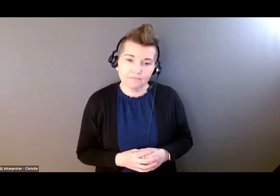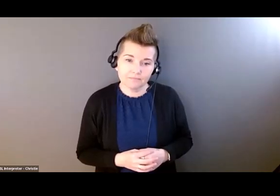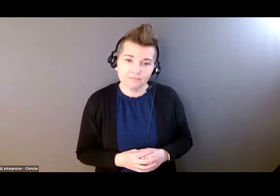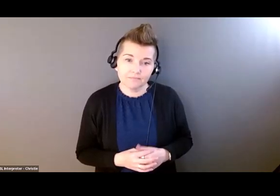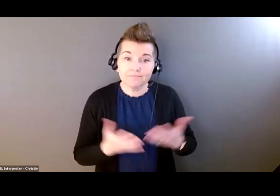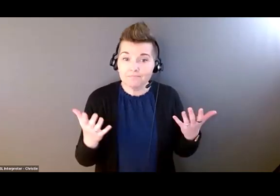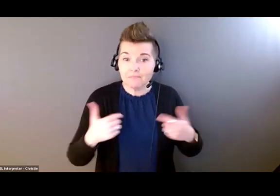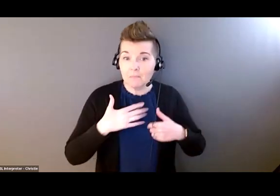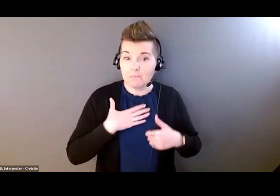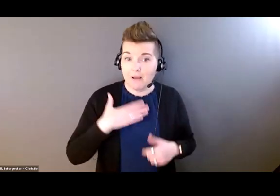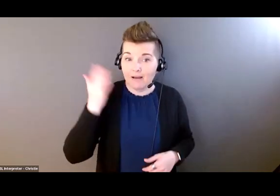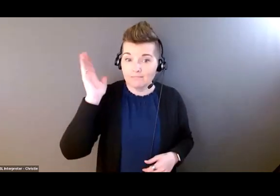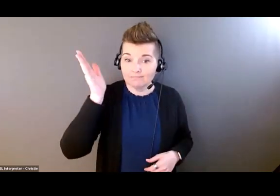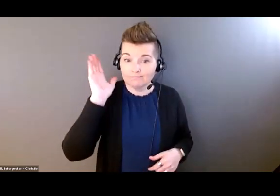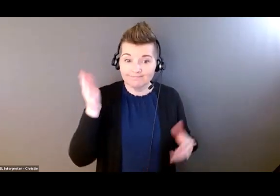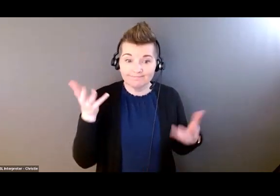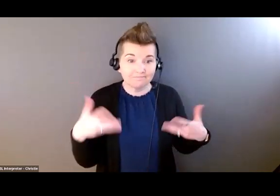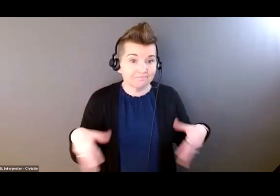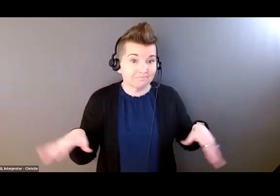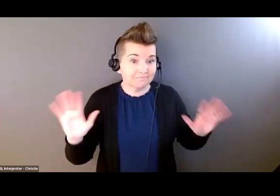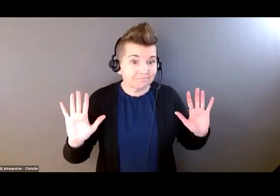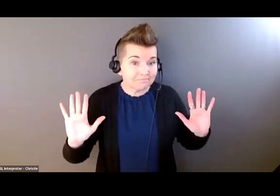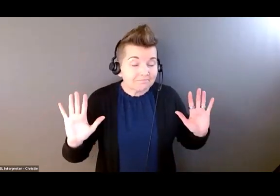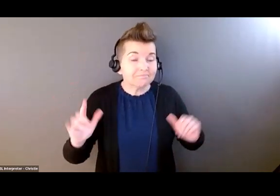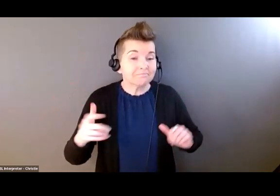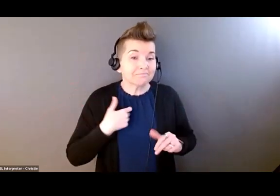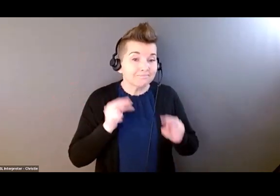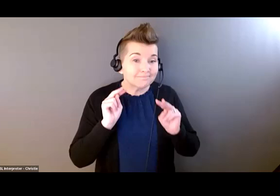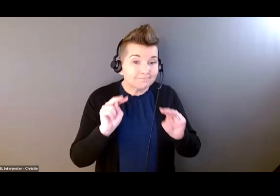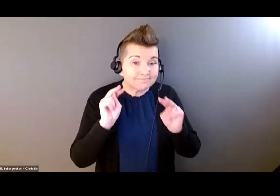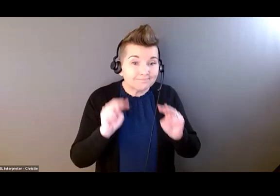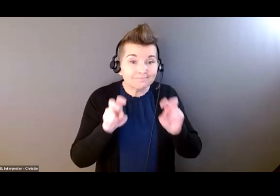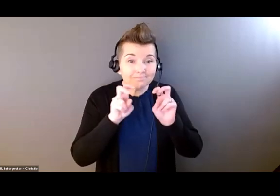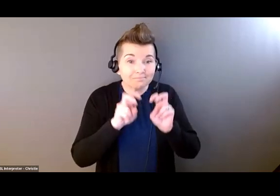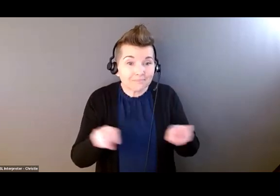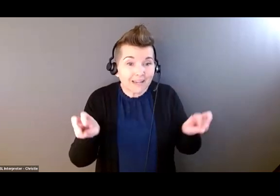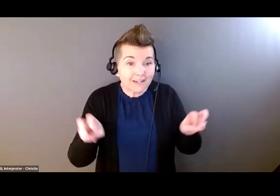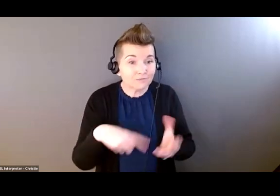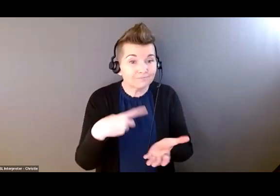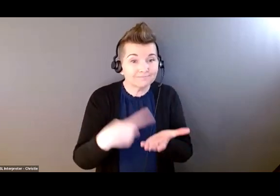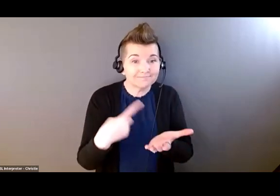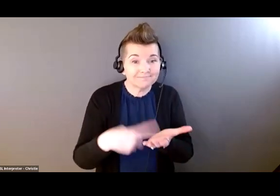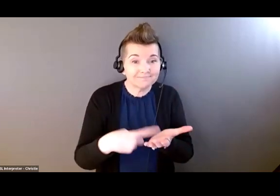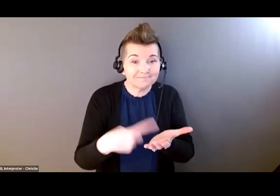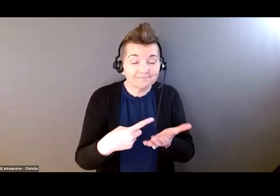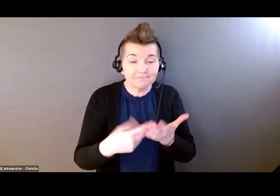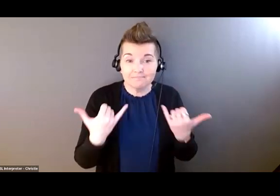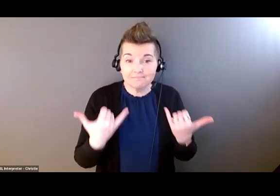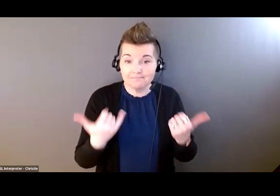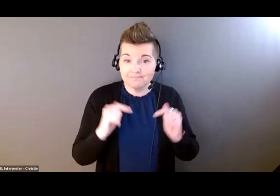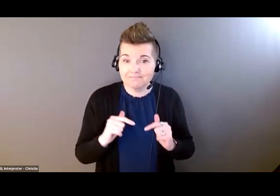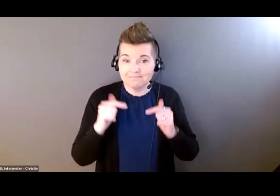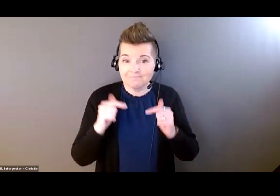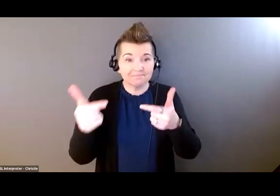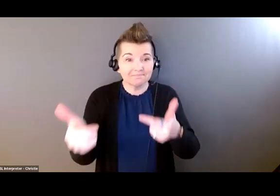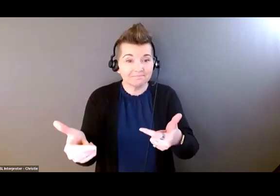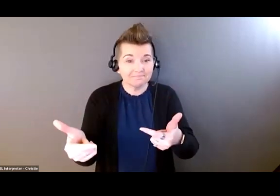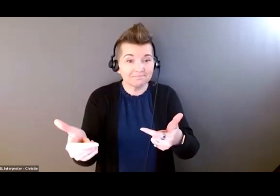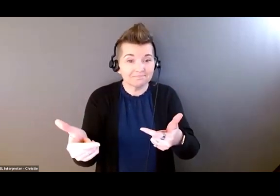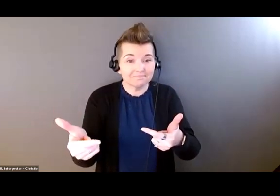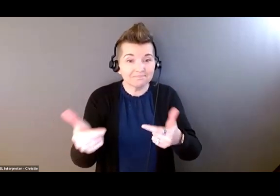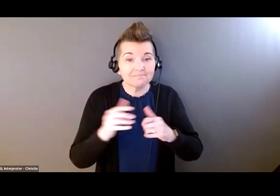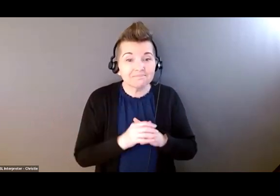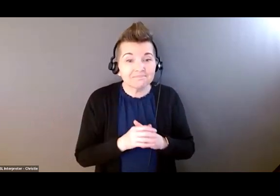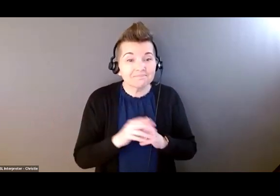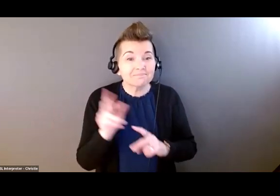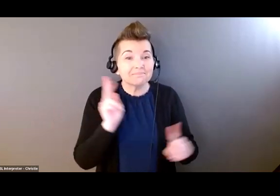are, meet them where they are. That's all for me. I look forward to our panel